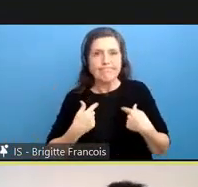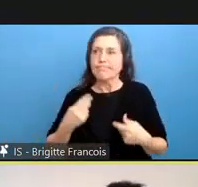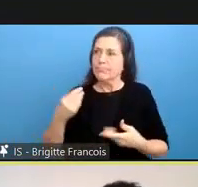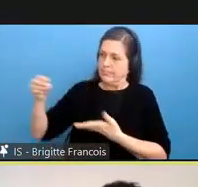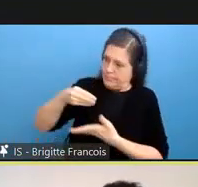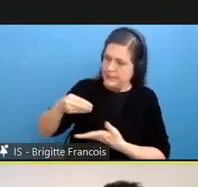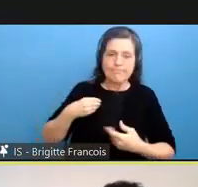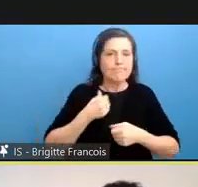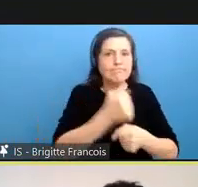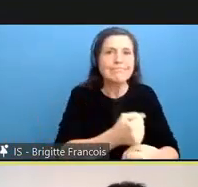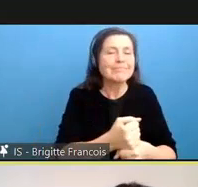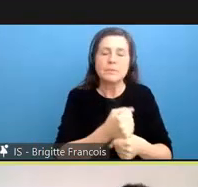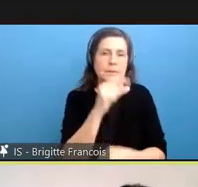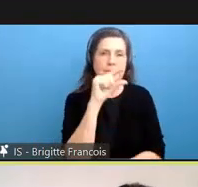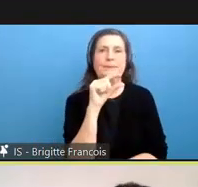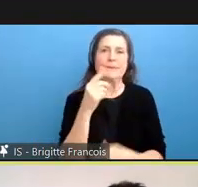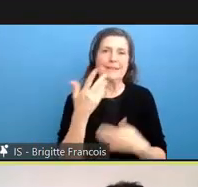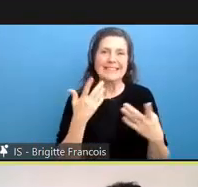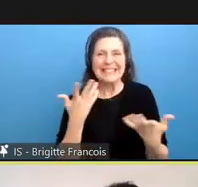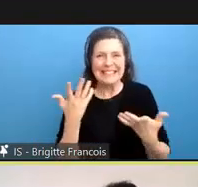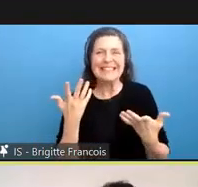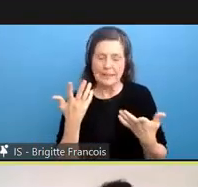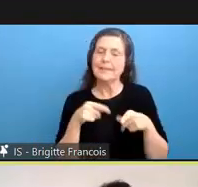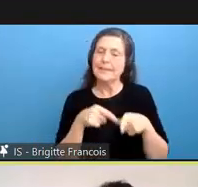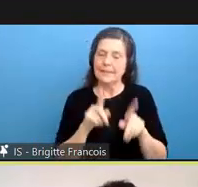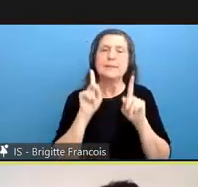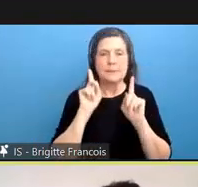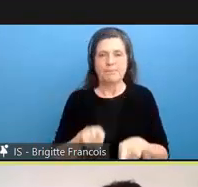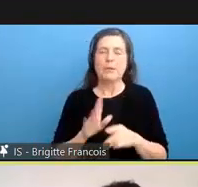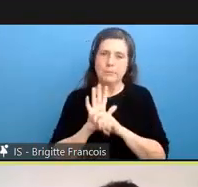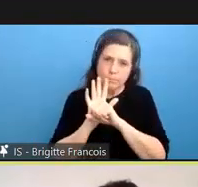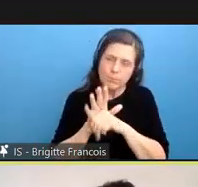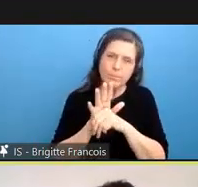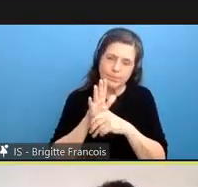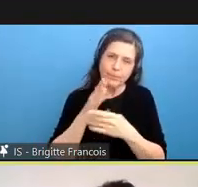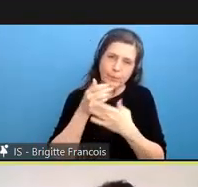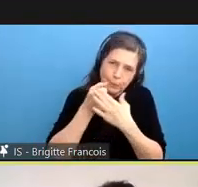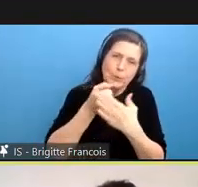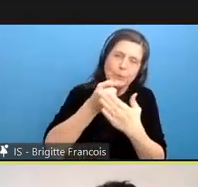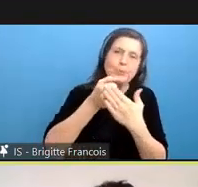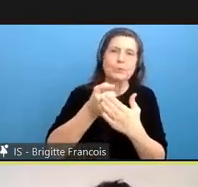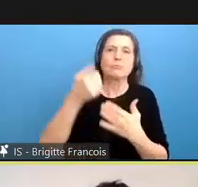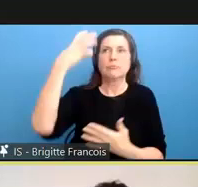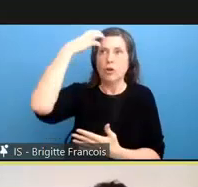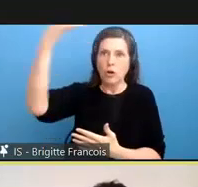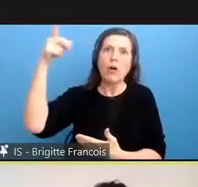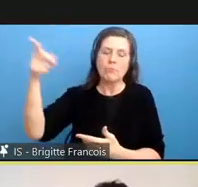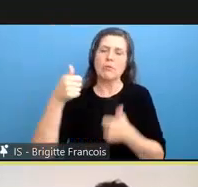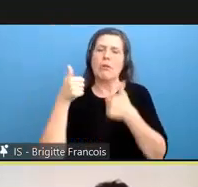kind of support that is required, but that needs addressing, pushing it with the government to make